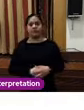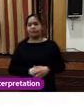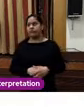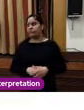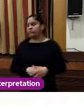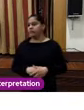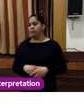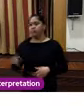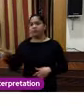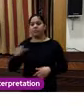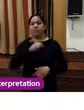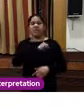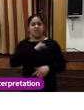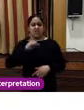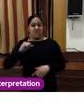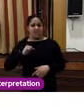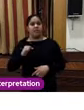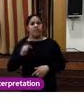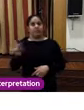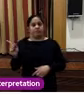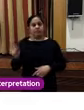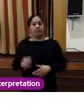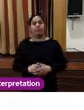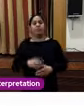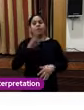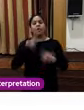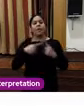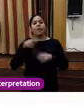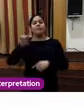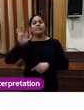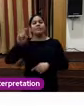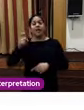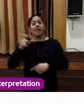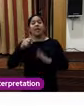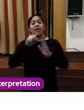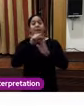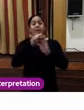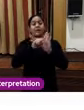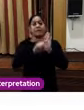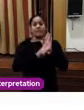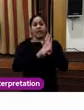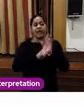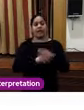So it's interesting to get up to talk about taxes. The state in our One House budget resolution, we actually did